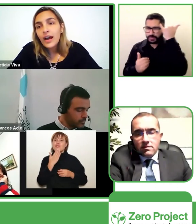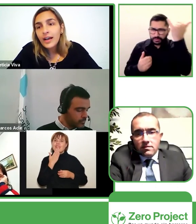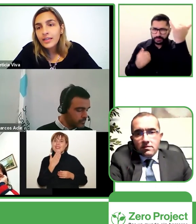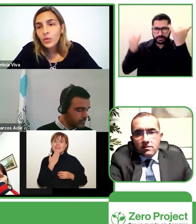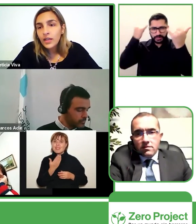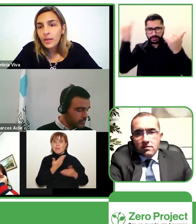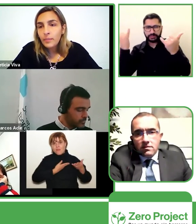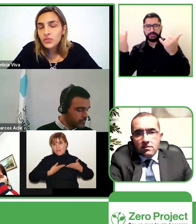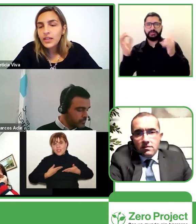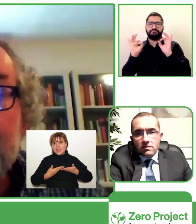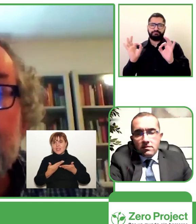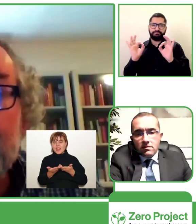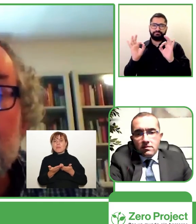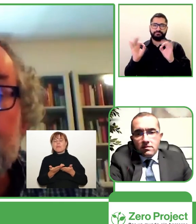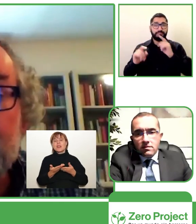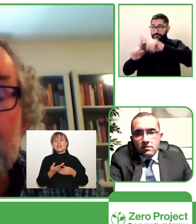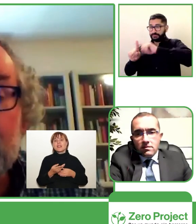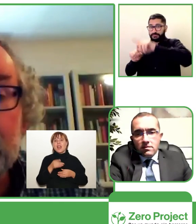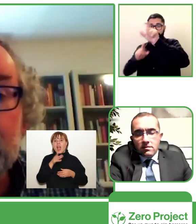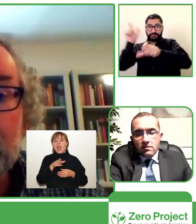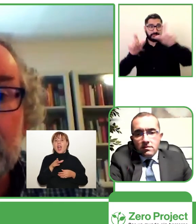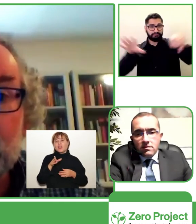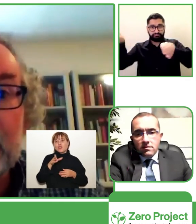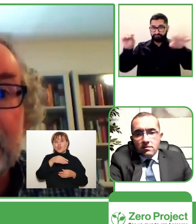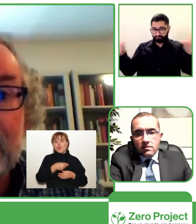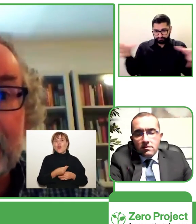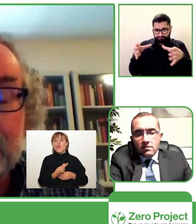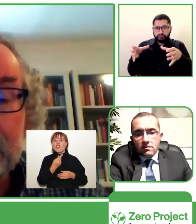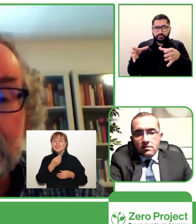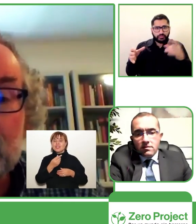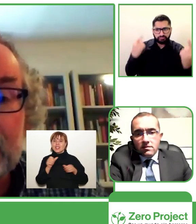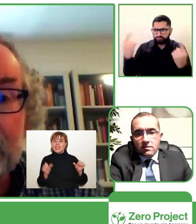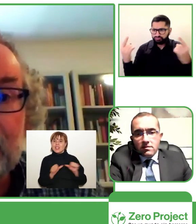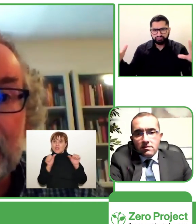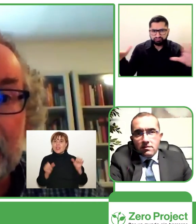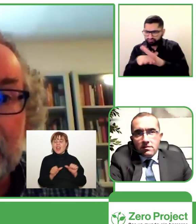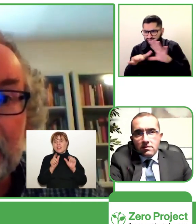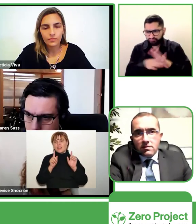both of these countries in South America. Thank you so much for